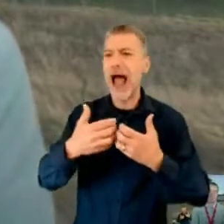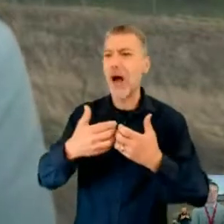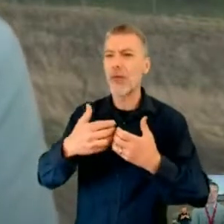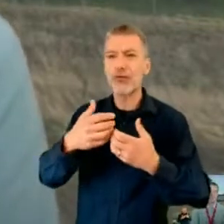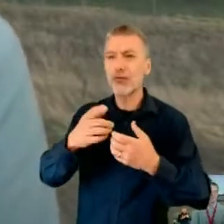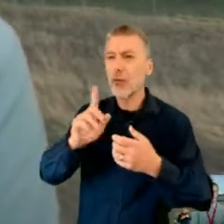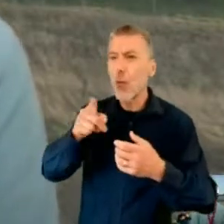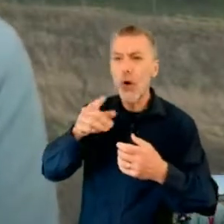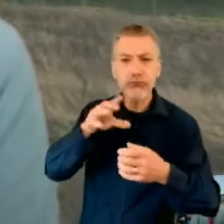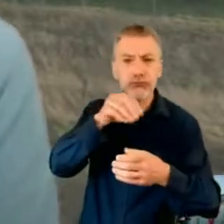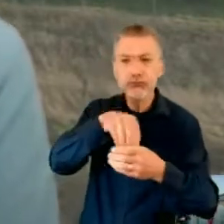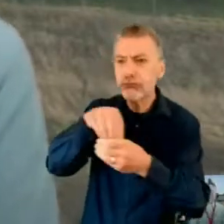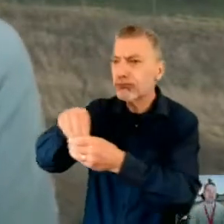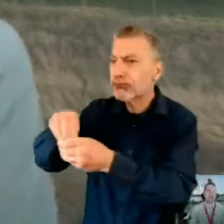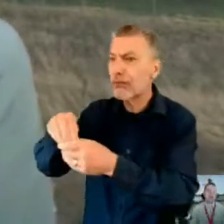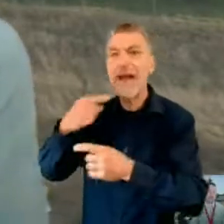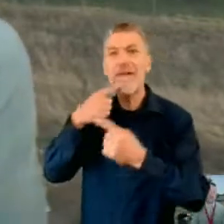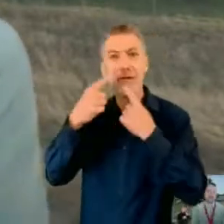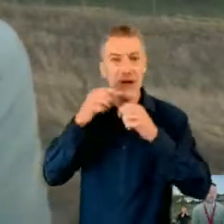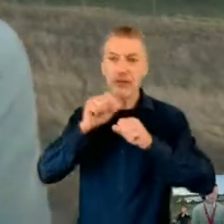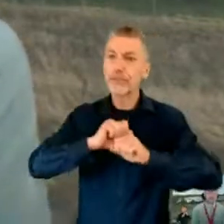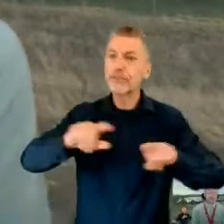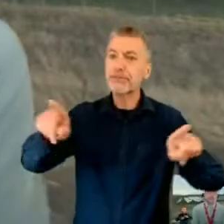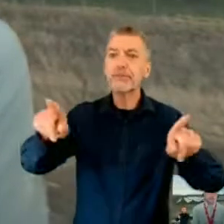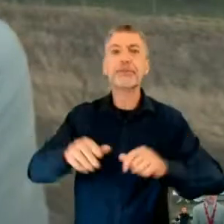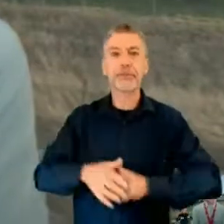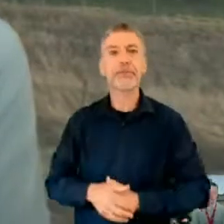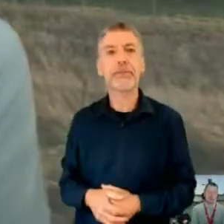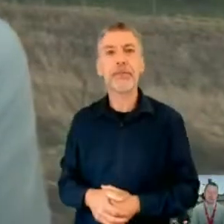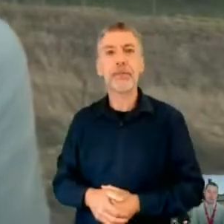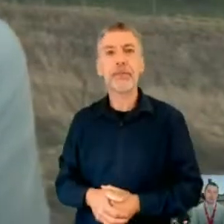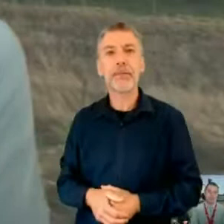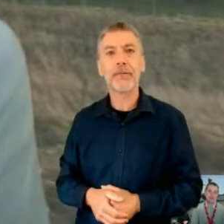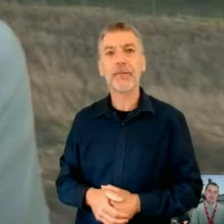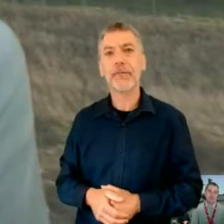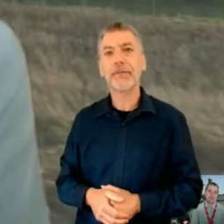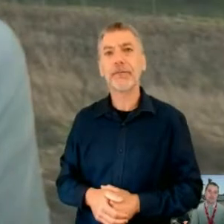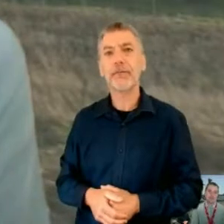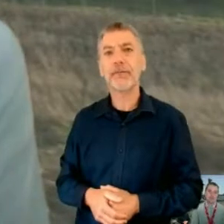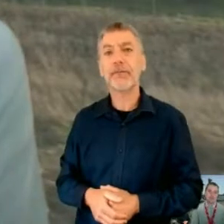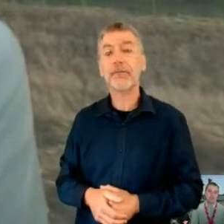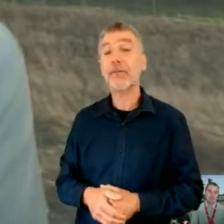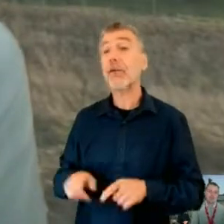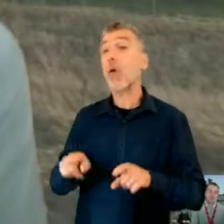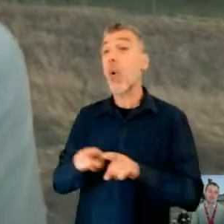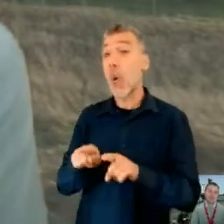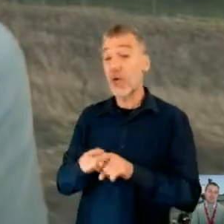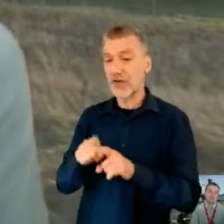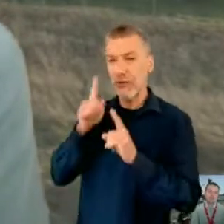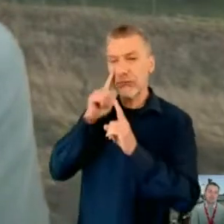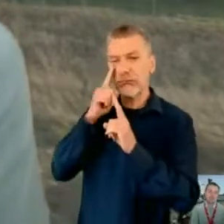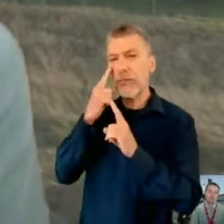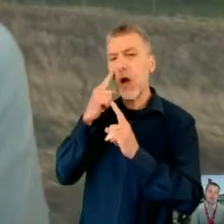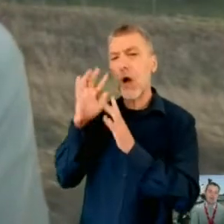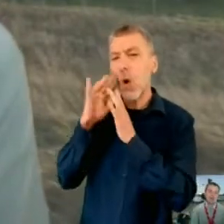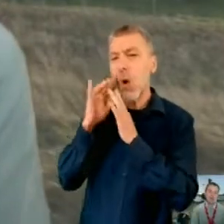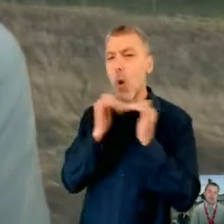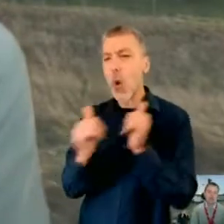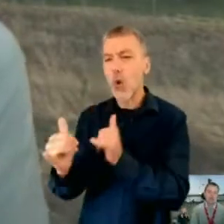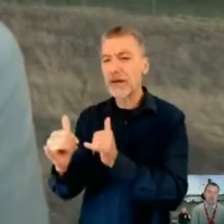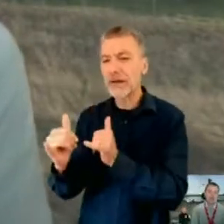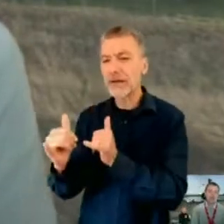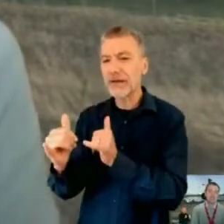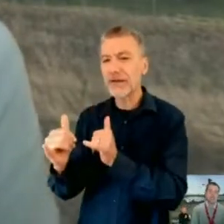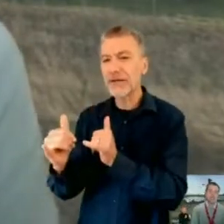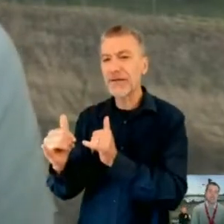colleagues. In addition to that, we look at a lot of environmental compliance and auditing. So there's a lot of regulation from the